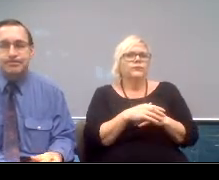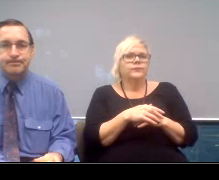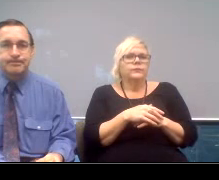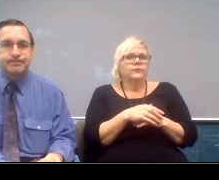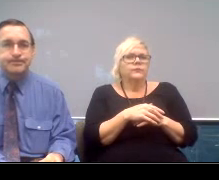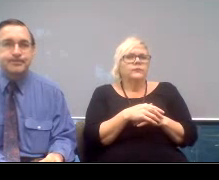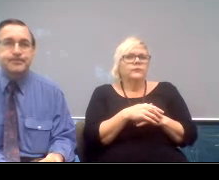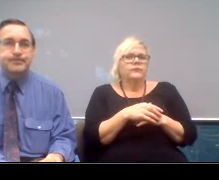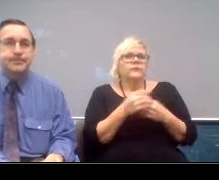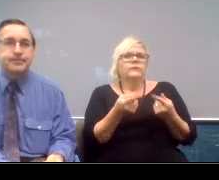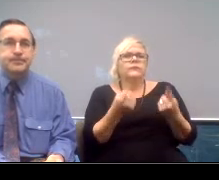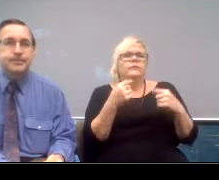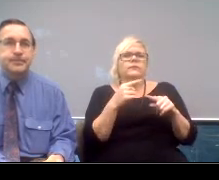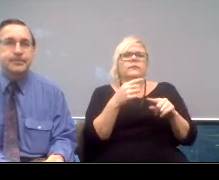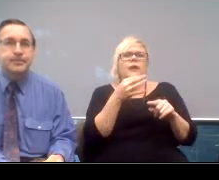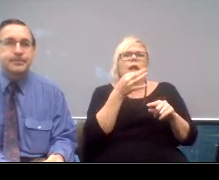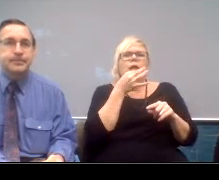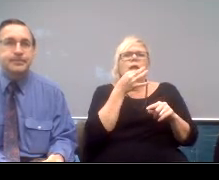Definition issue here.